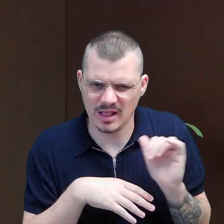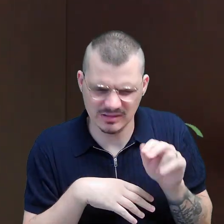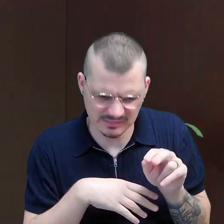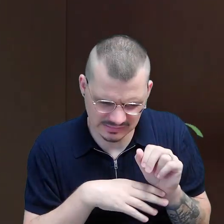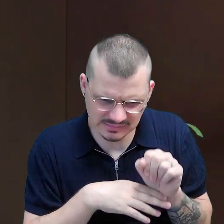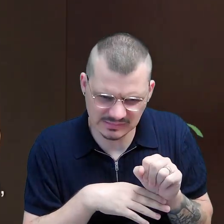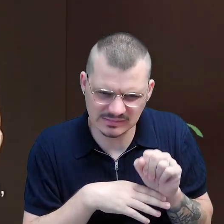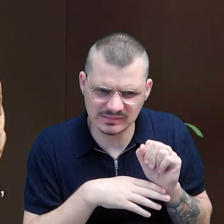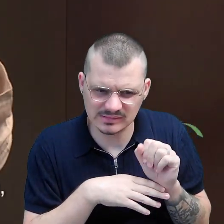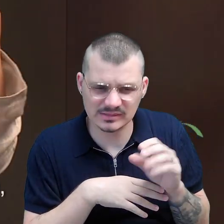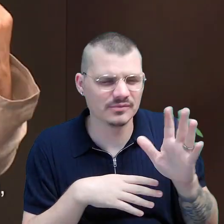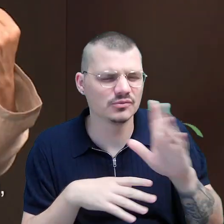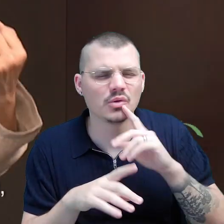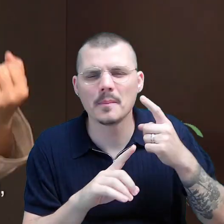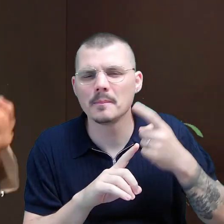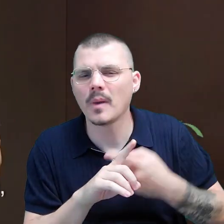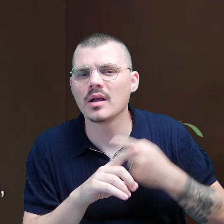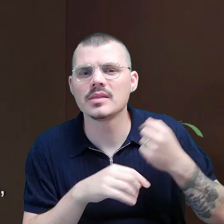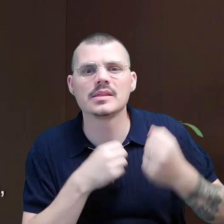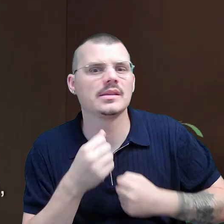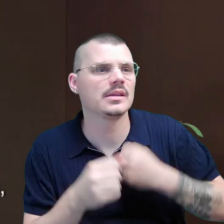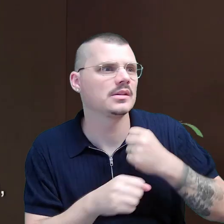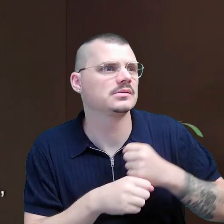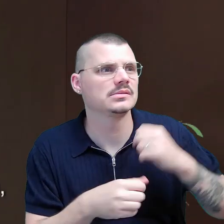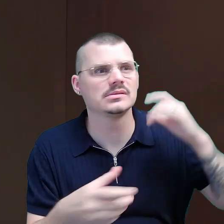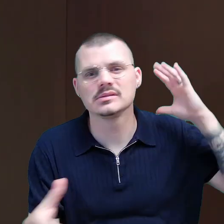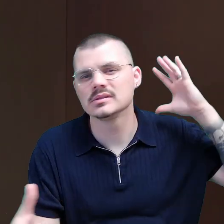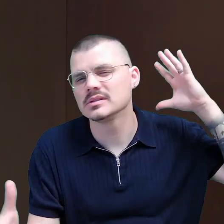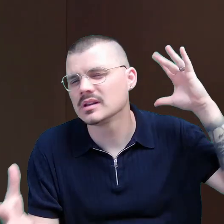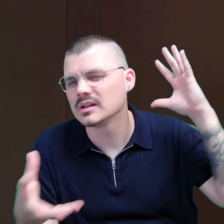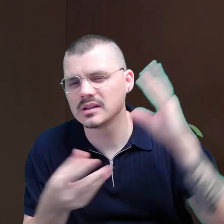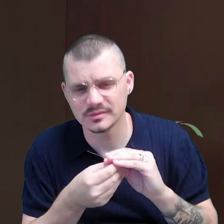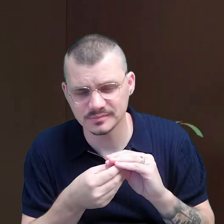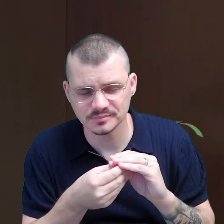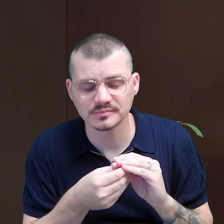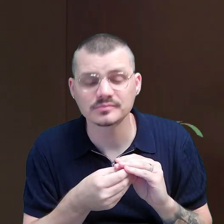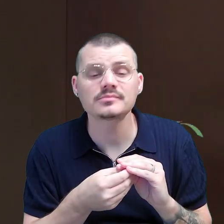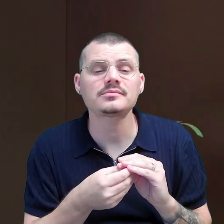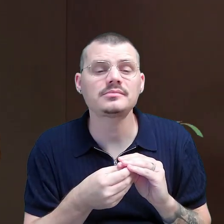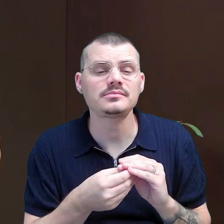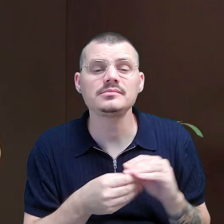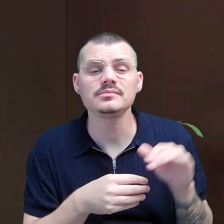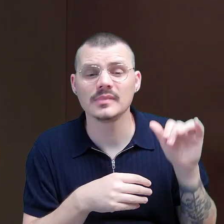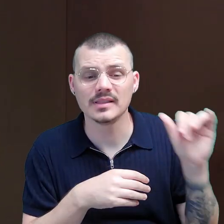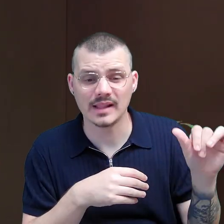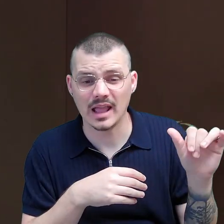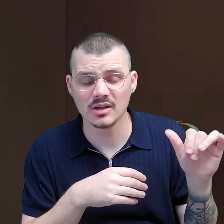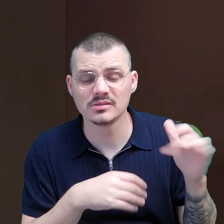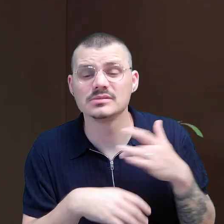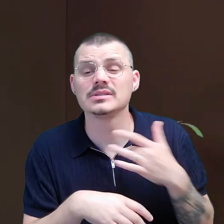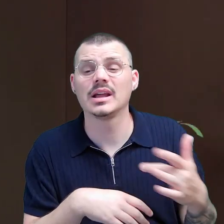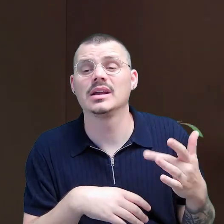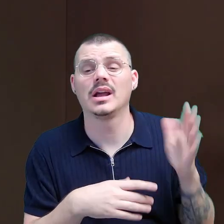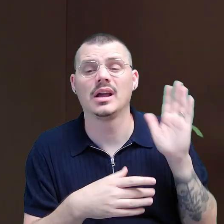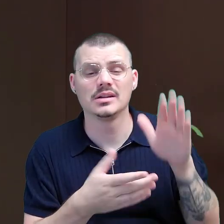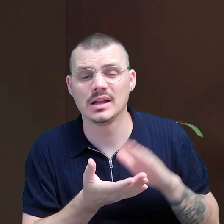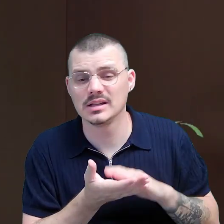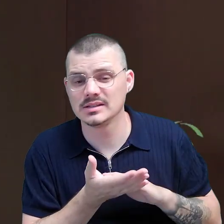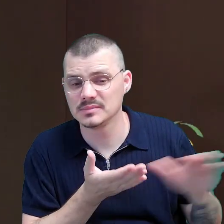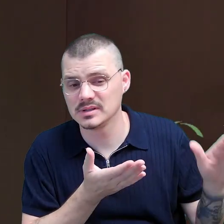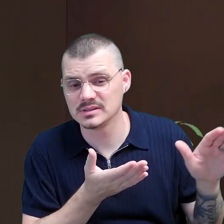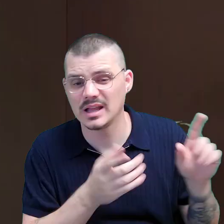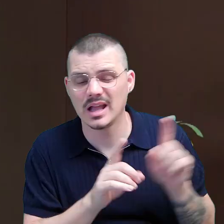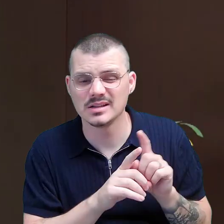And for months, years, decades, millennia, that was unfortunately dismissed